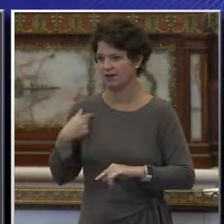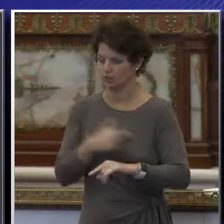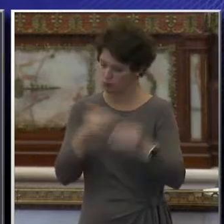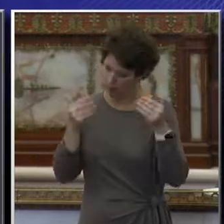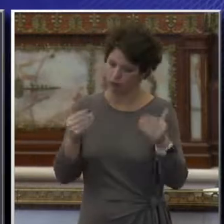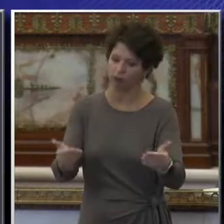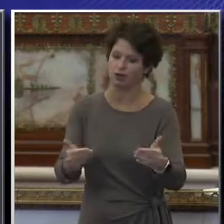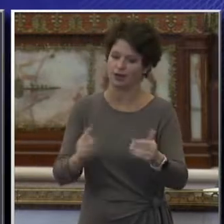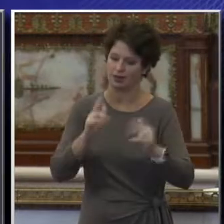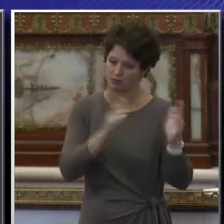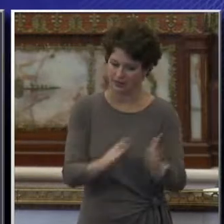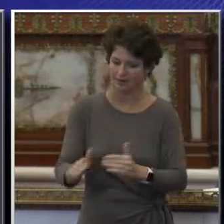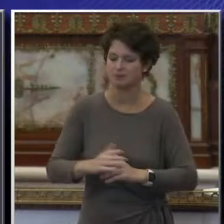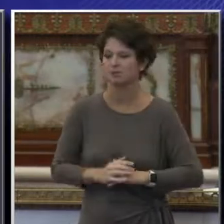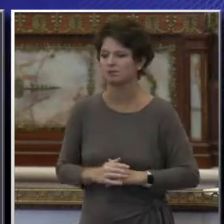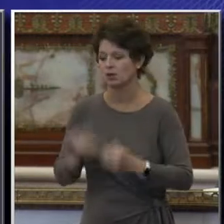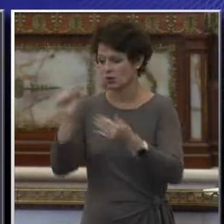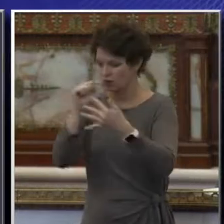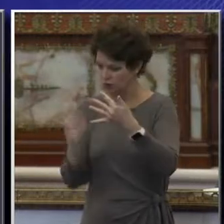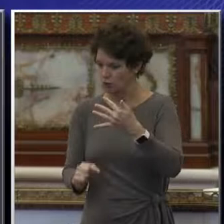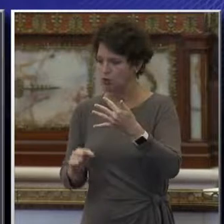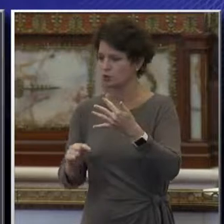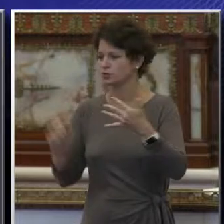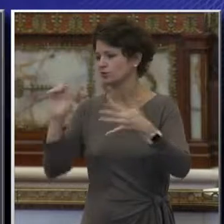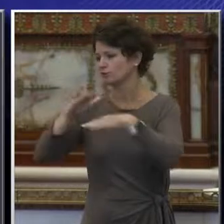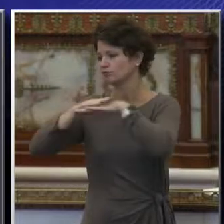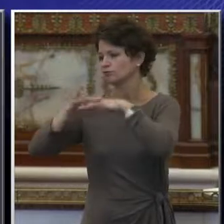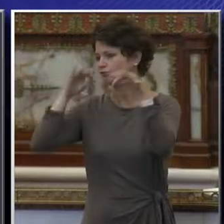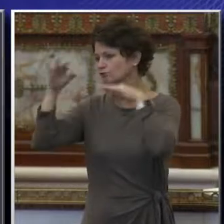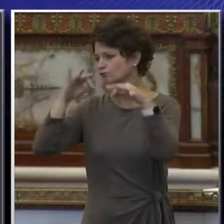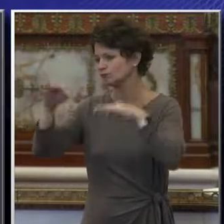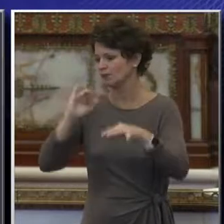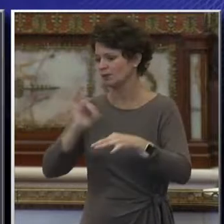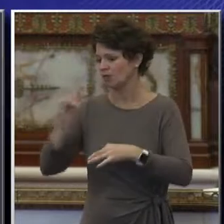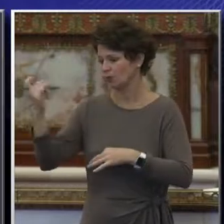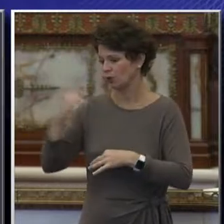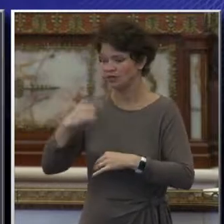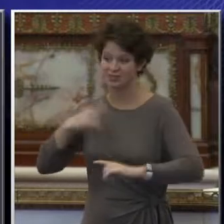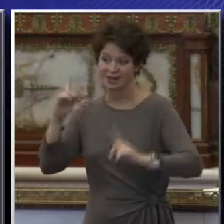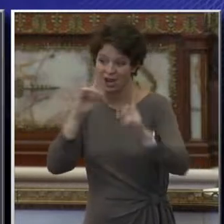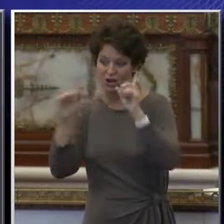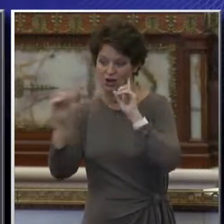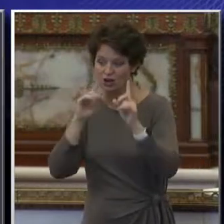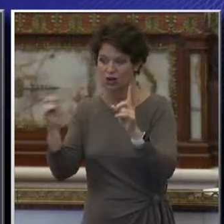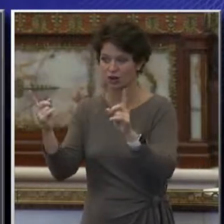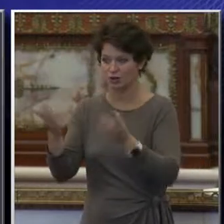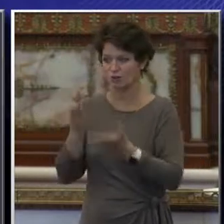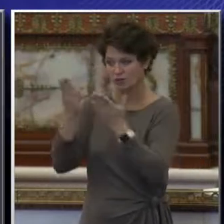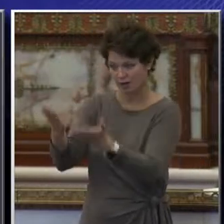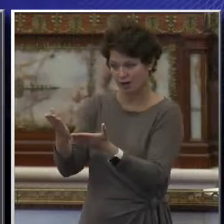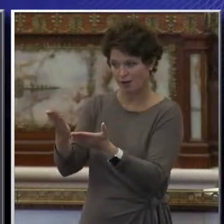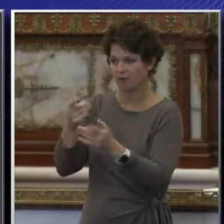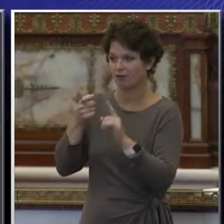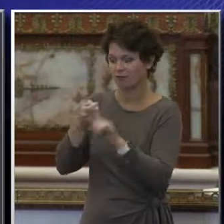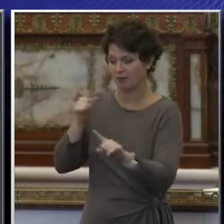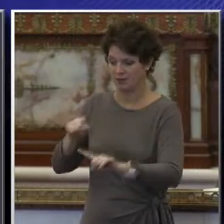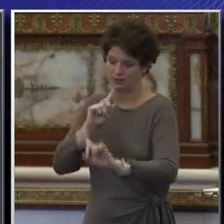forward. So those are, just to kind of get an overview on some of the questions I heard, just some responses to those.